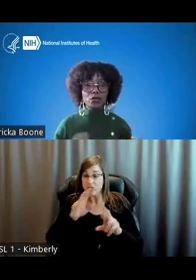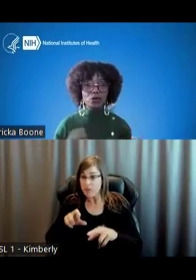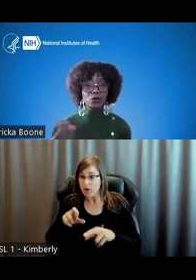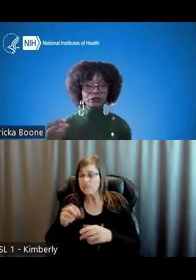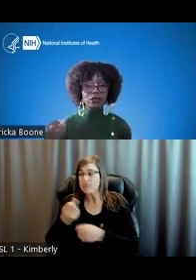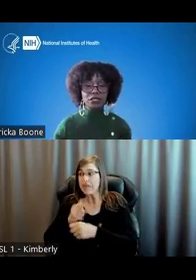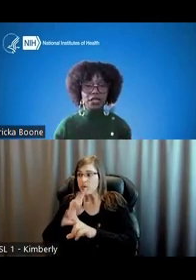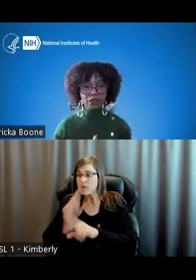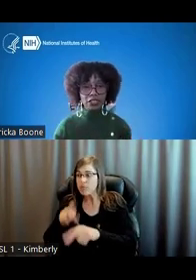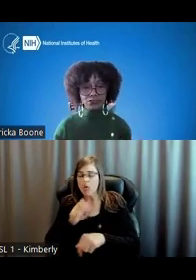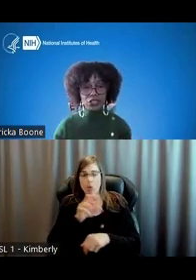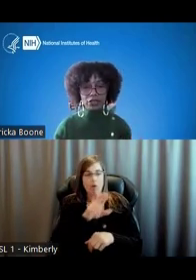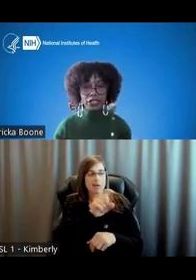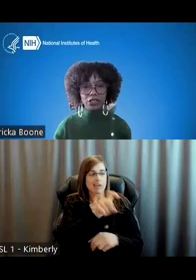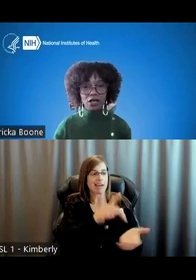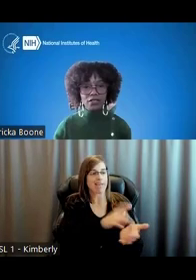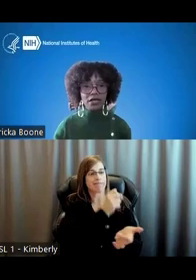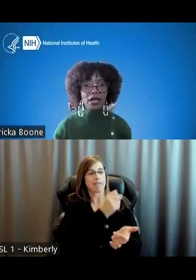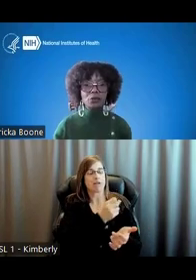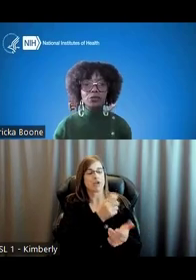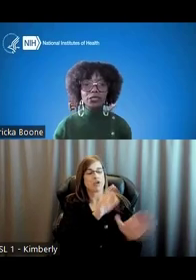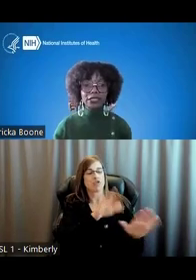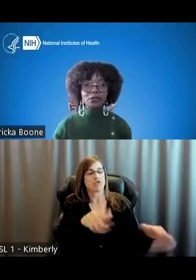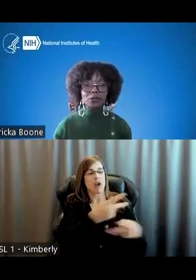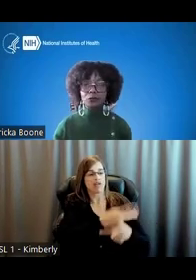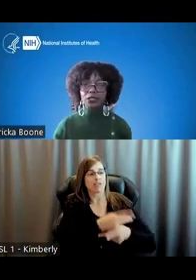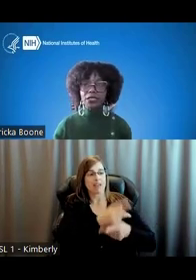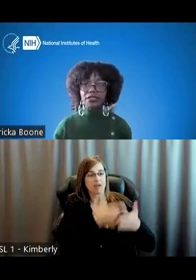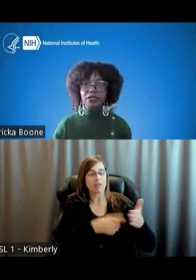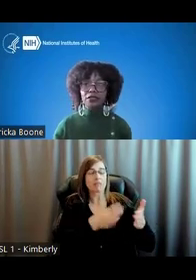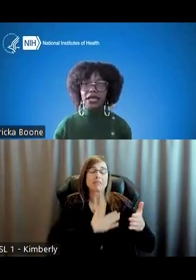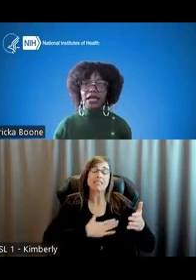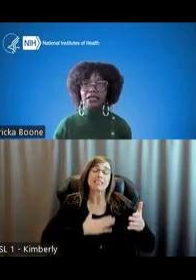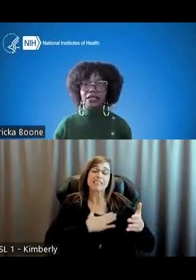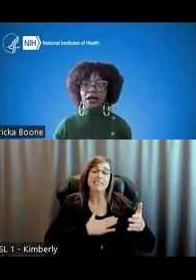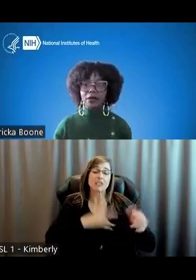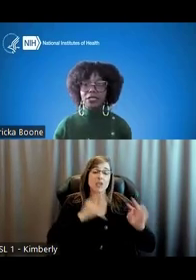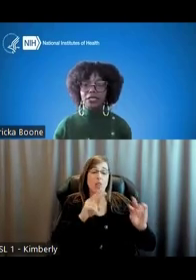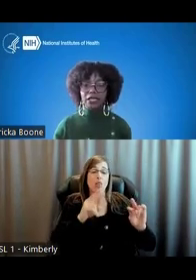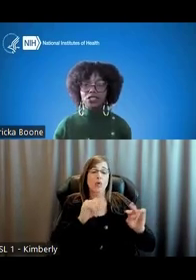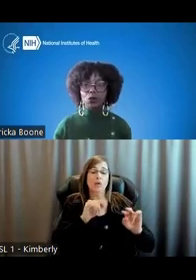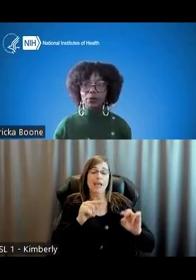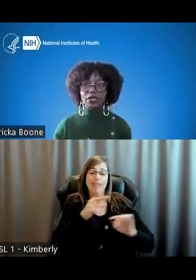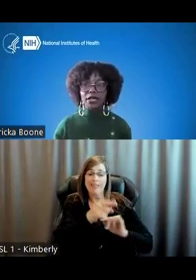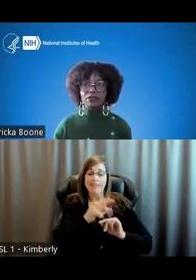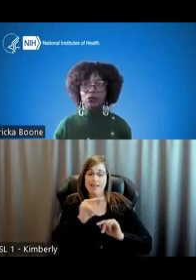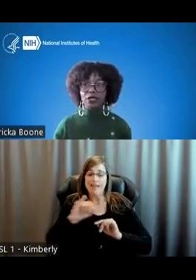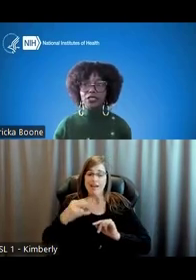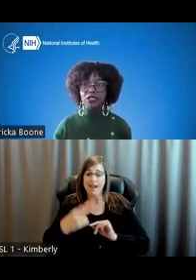a report, or if you need to take advantage of childcare costs, please, please, please look at the